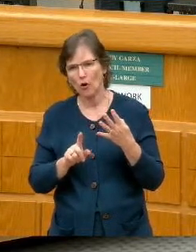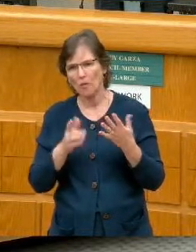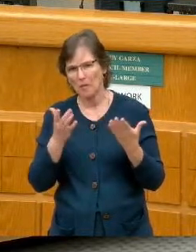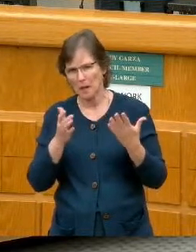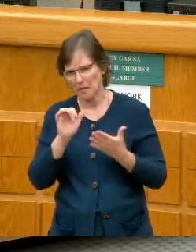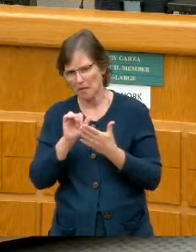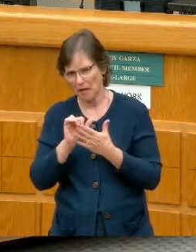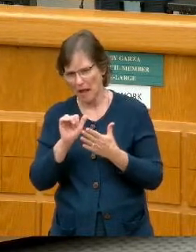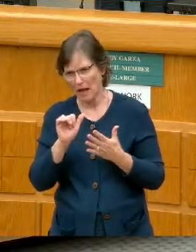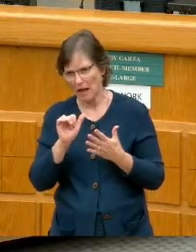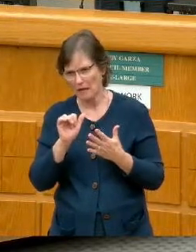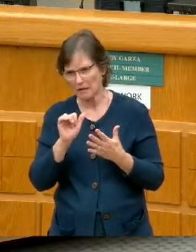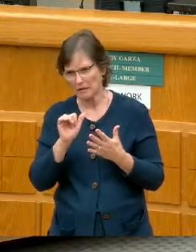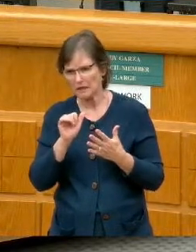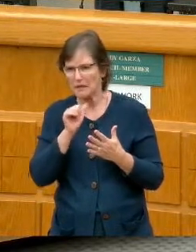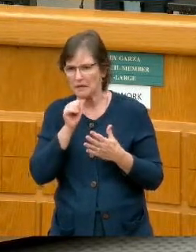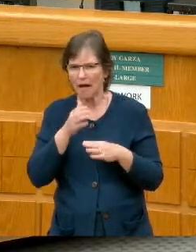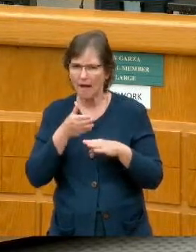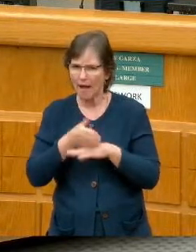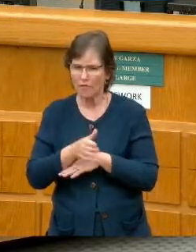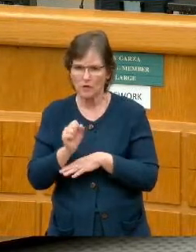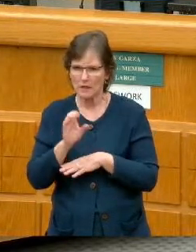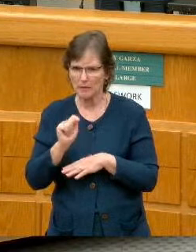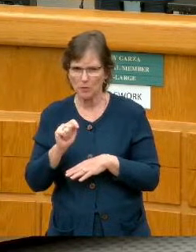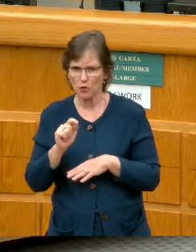what's happening after September 27th.